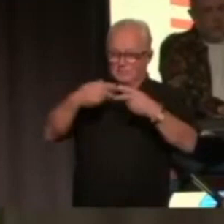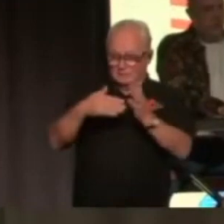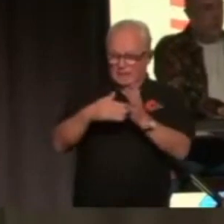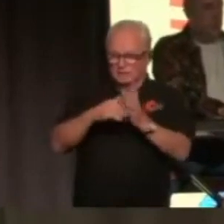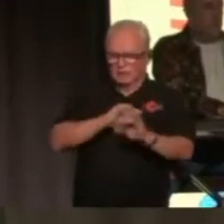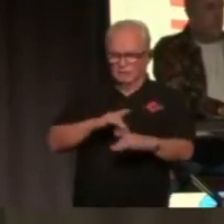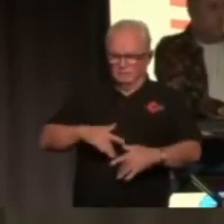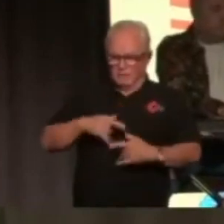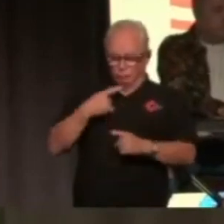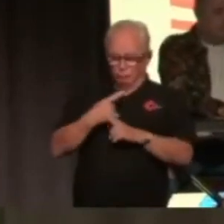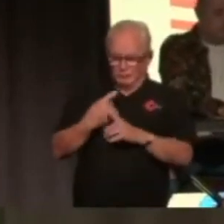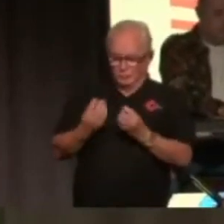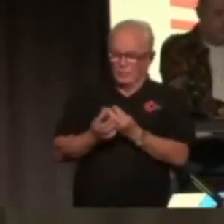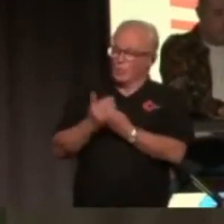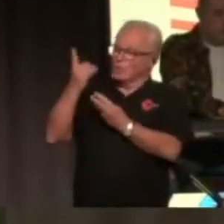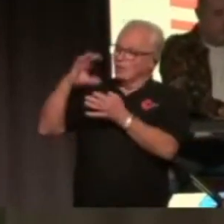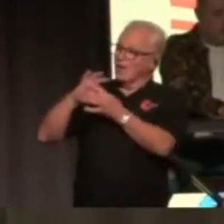if Satan has you all over the place,